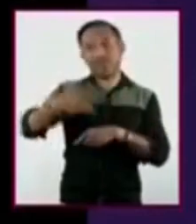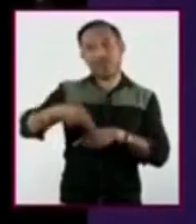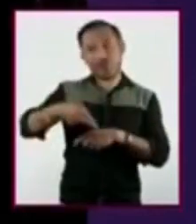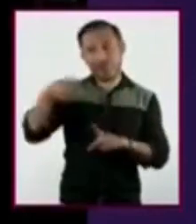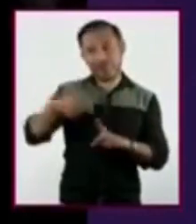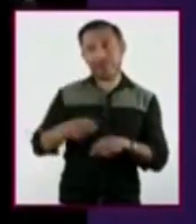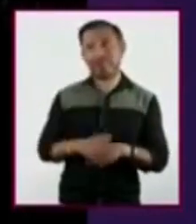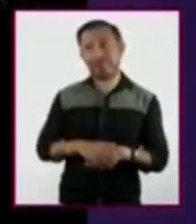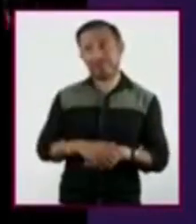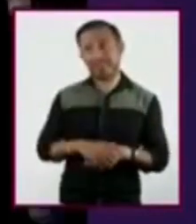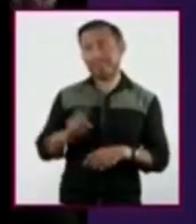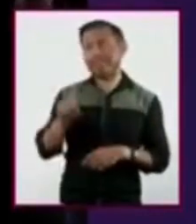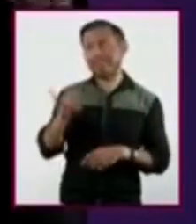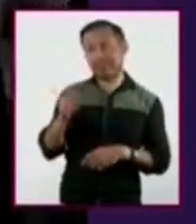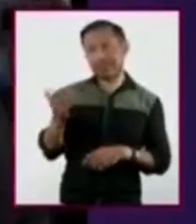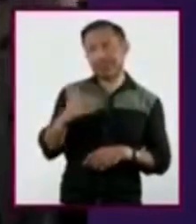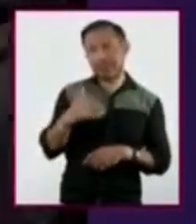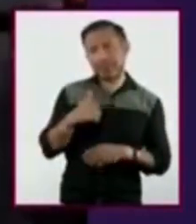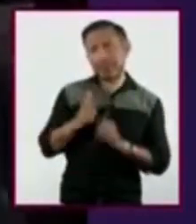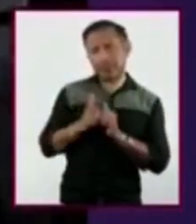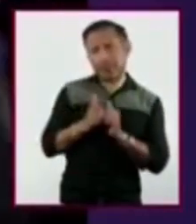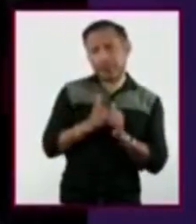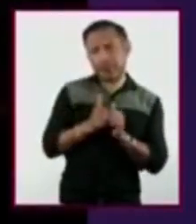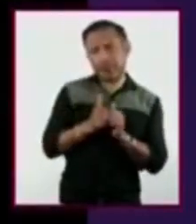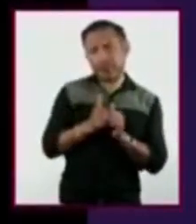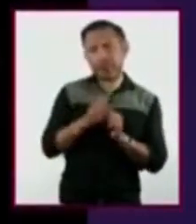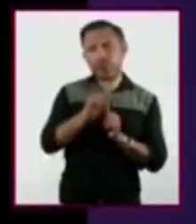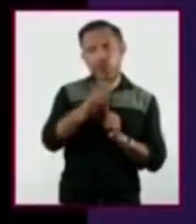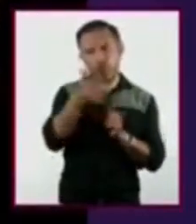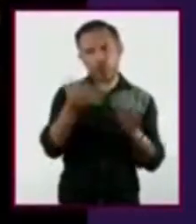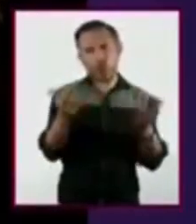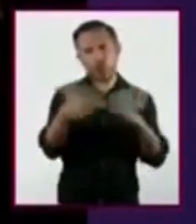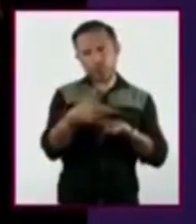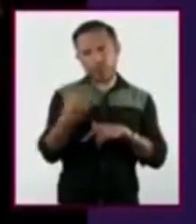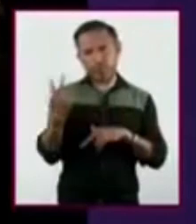Dizzy, come with me. We'll talk in the other room, okay?